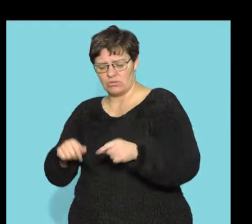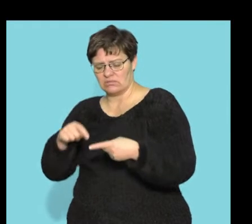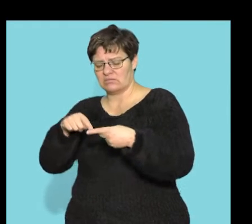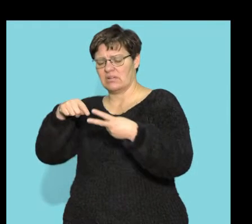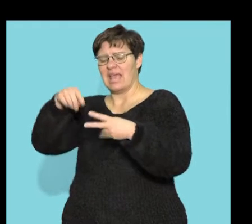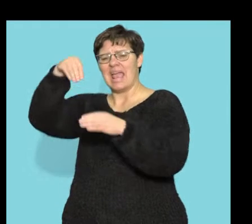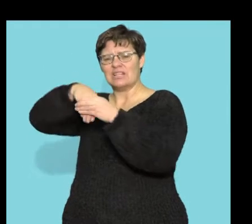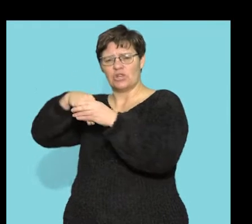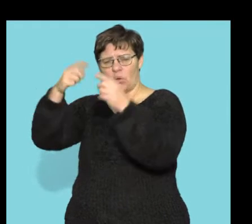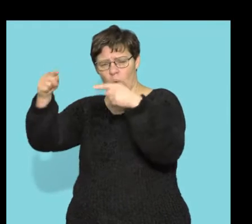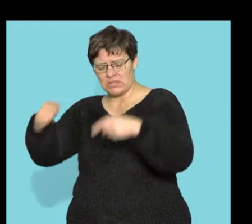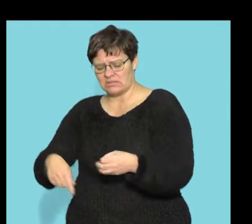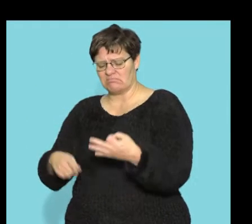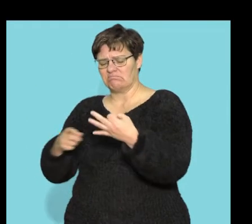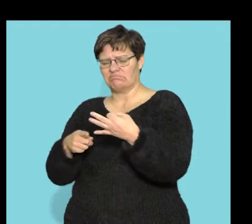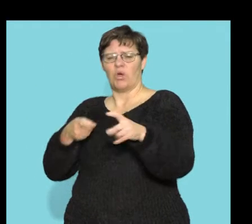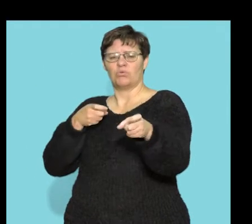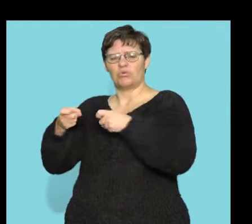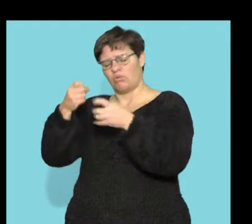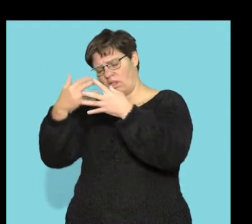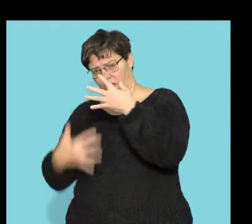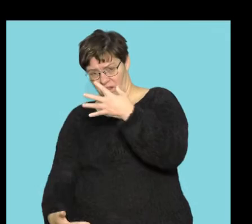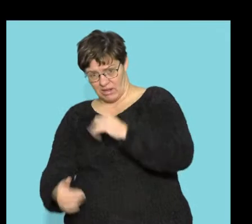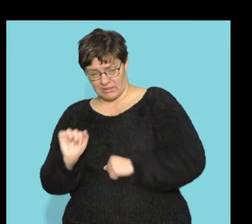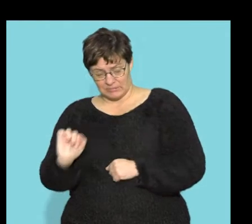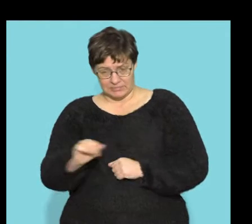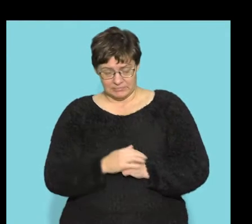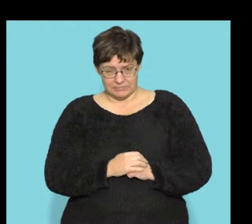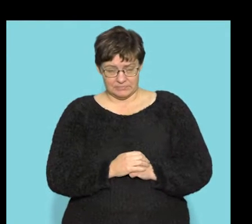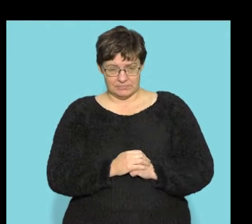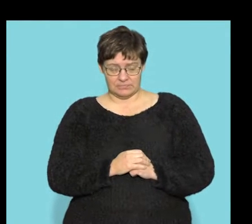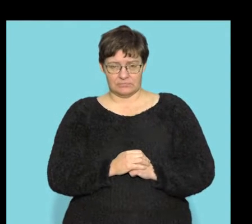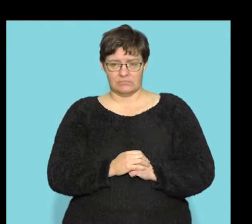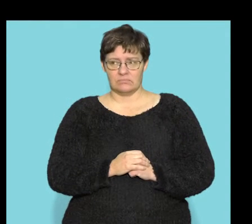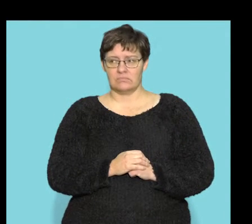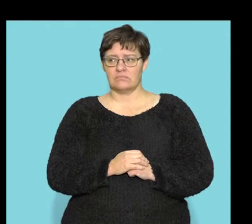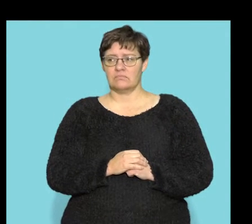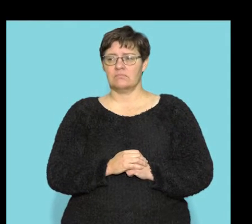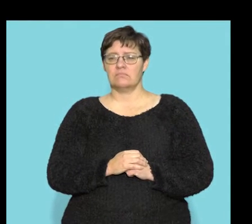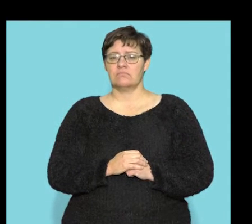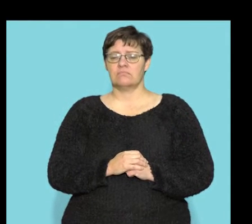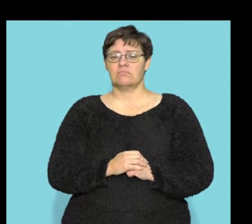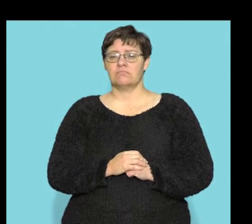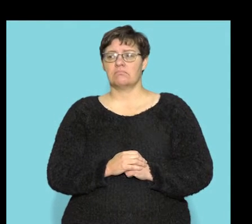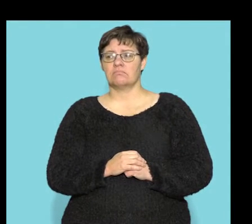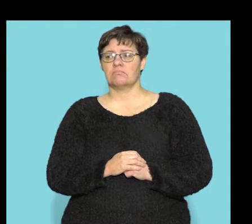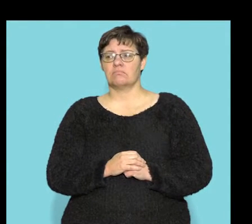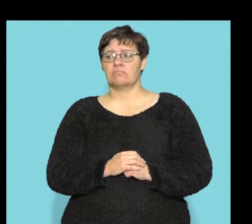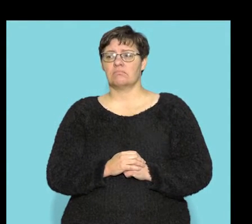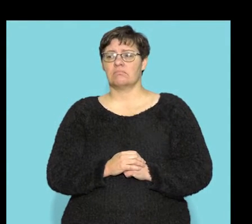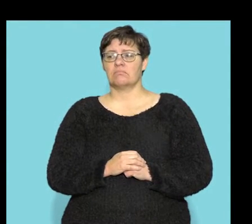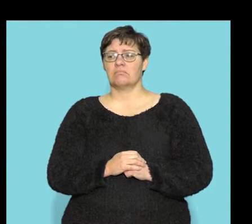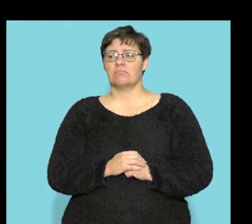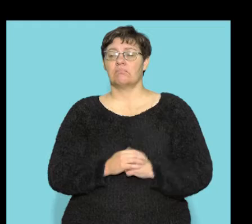accounting, internal auditing, control, etc. However, you're going to find that within